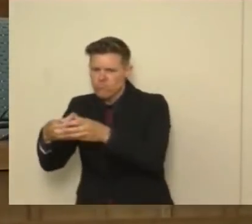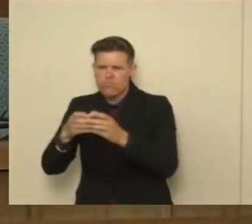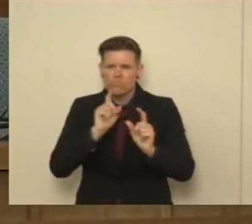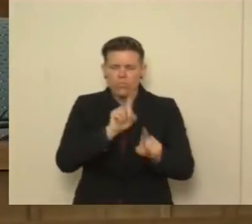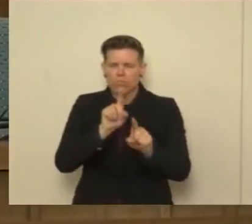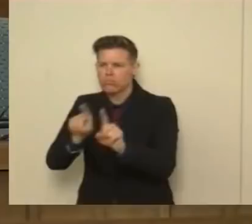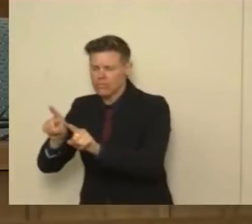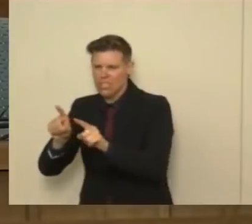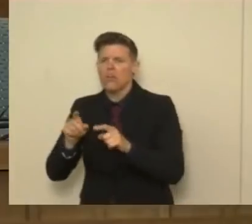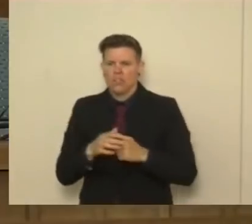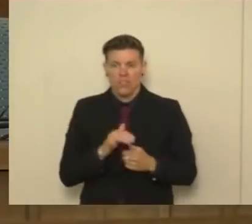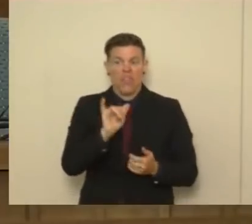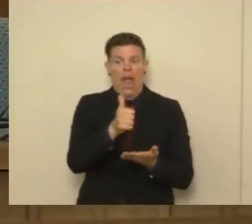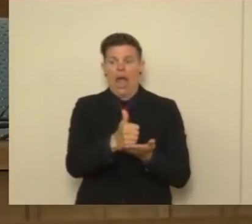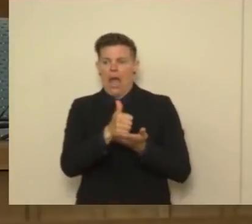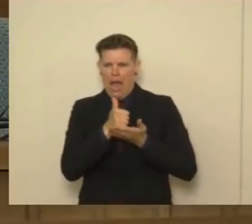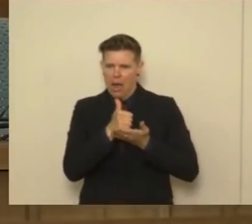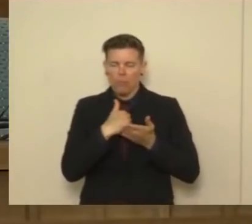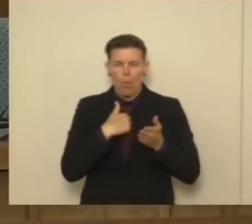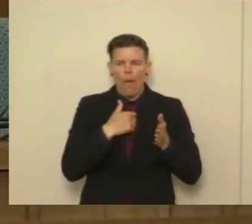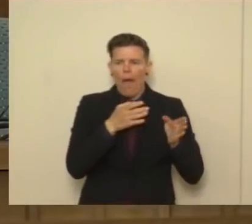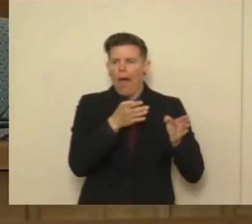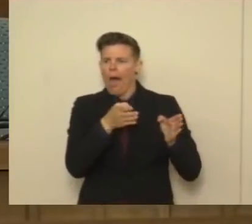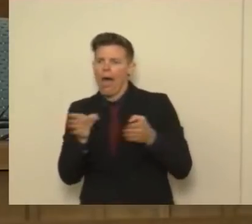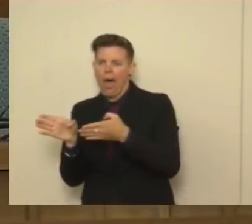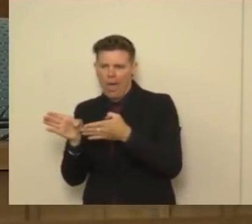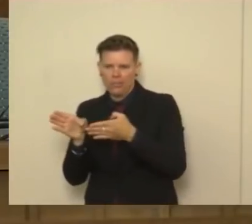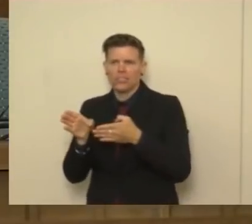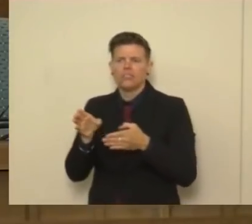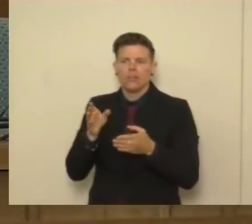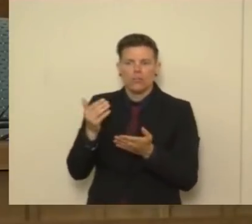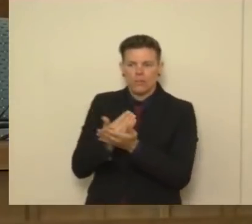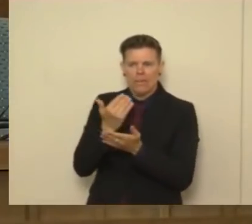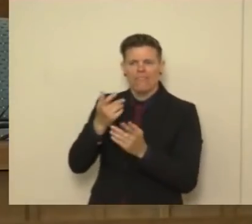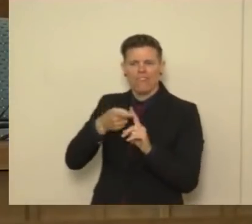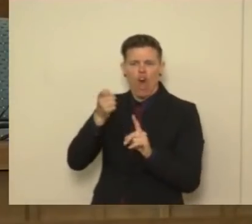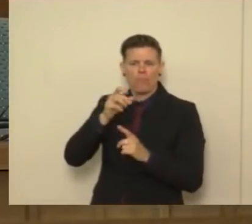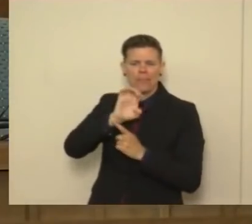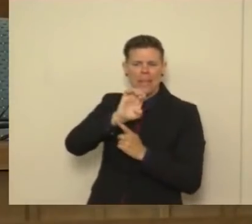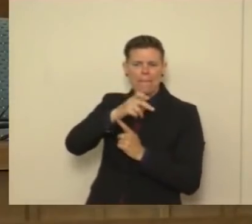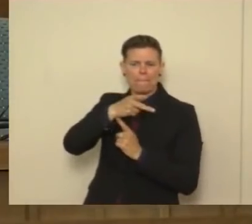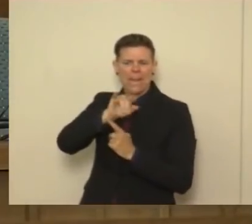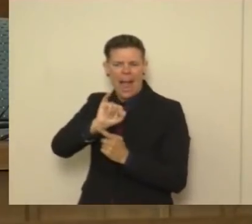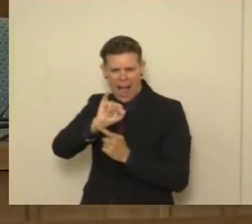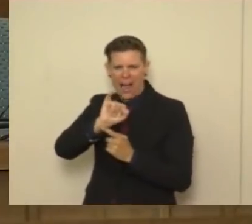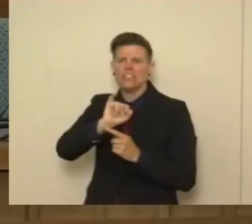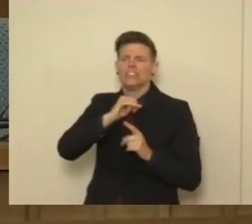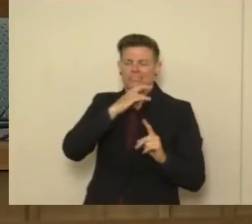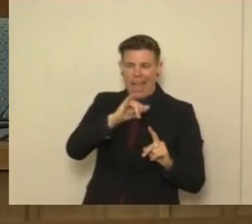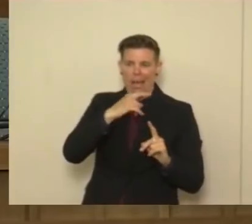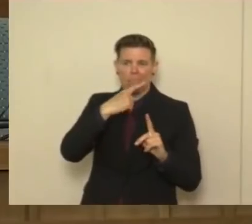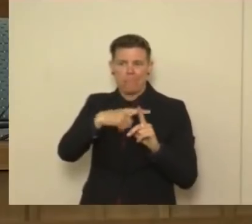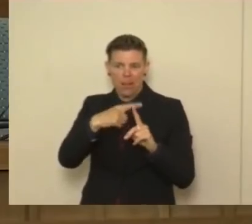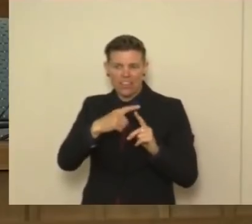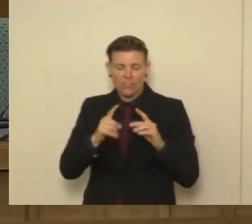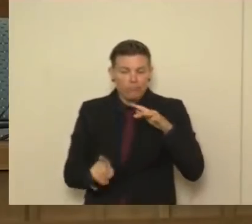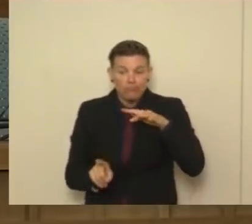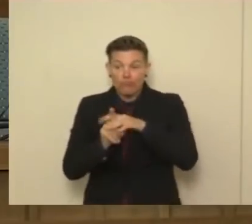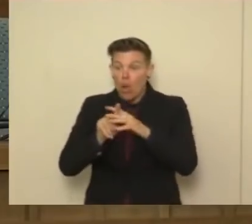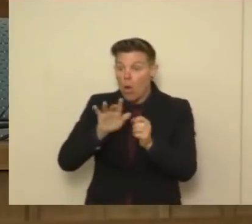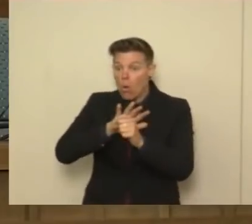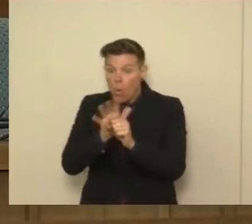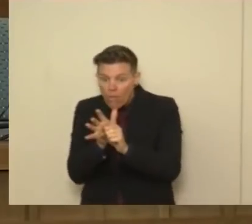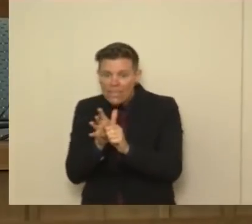result that comes from the Division of Epidemiology with positive cases in our businesses and in the community,